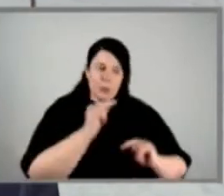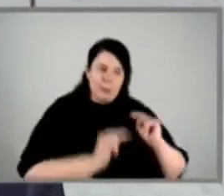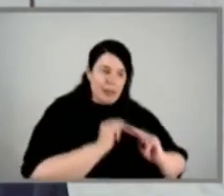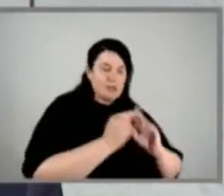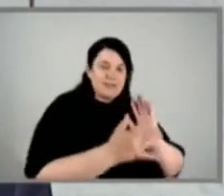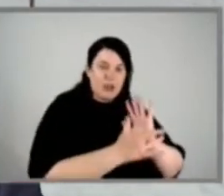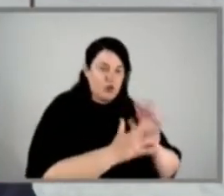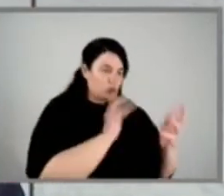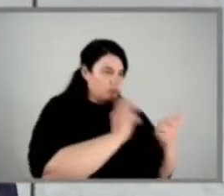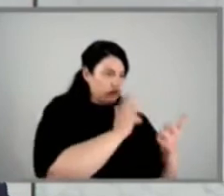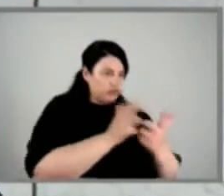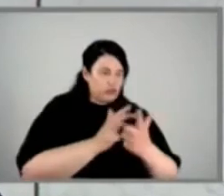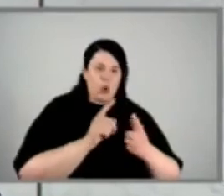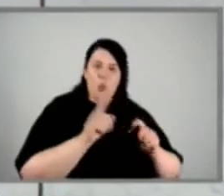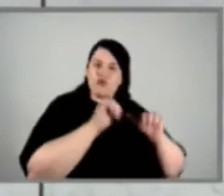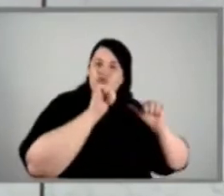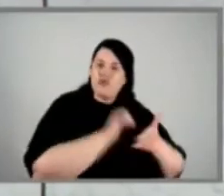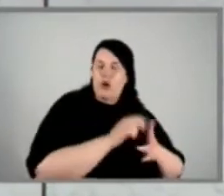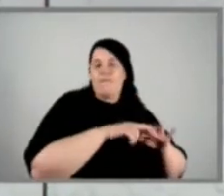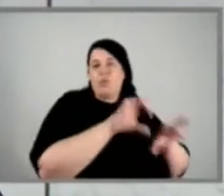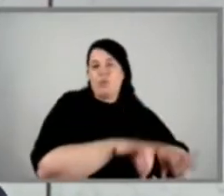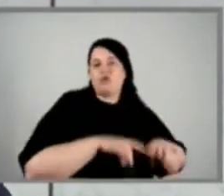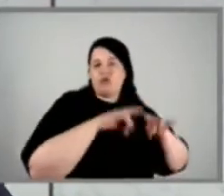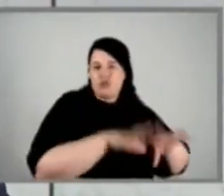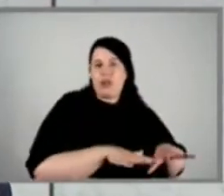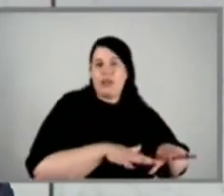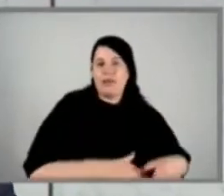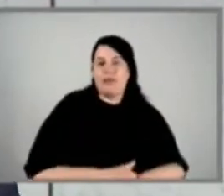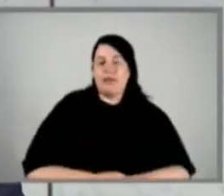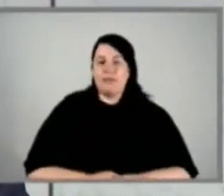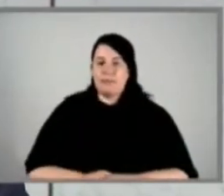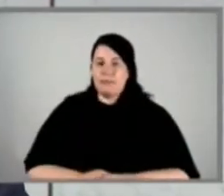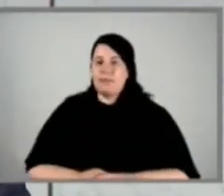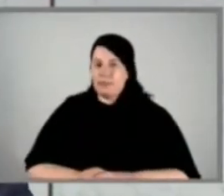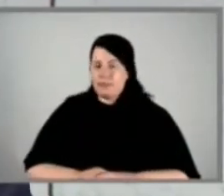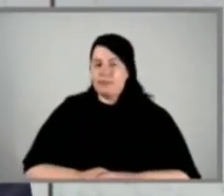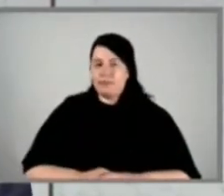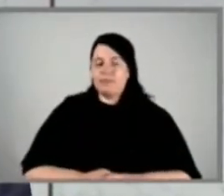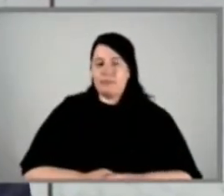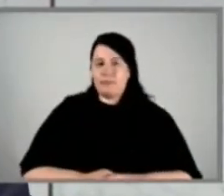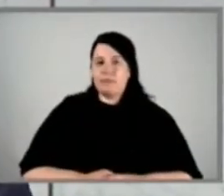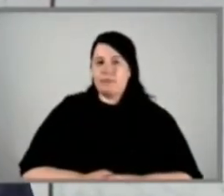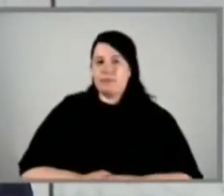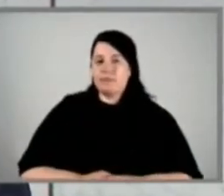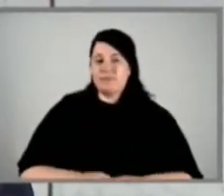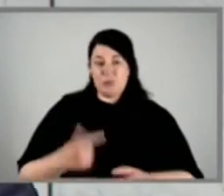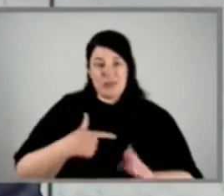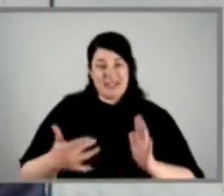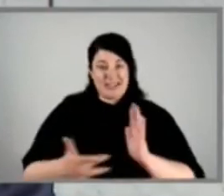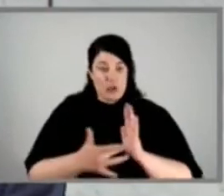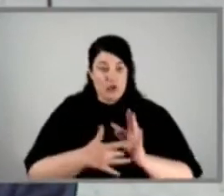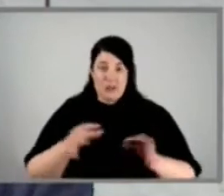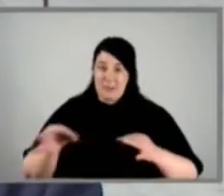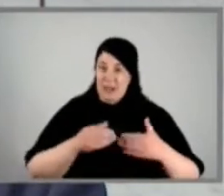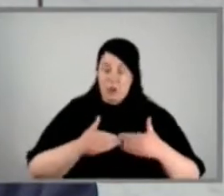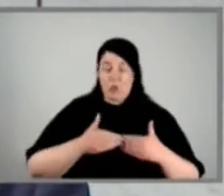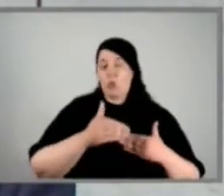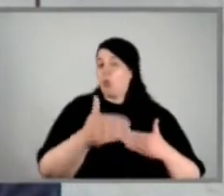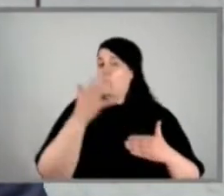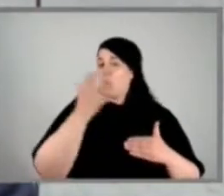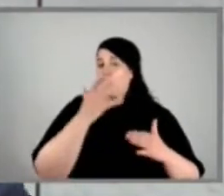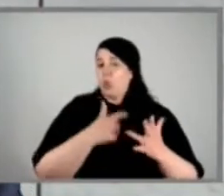our national interests and the policies we set here in Australia. And that's why our technology roadmap is so important. Because if we're talking about